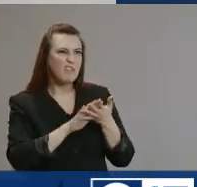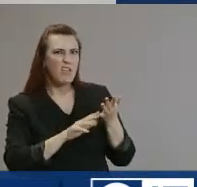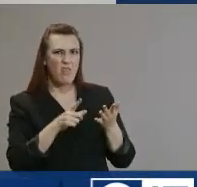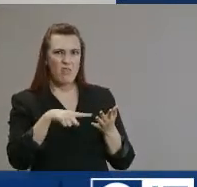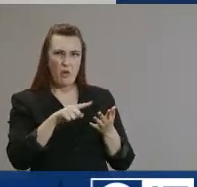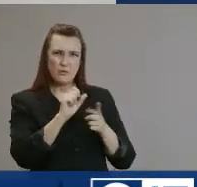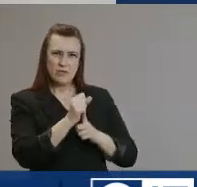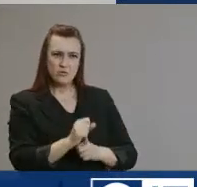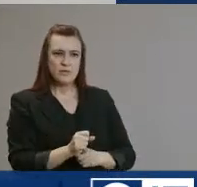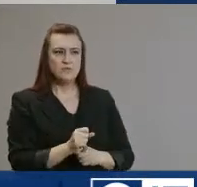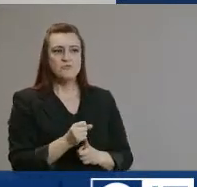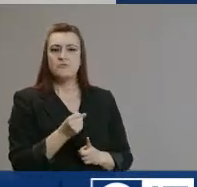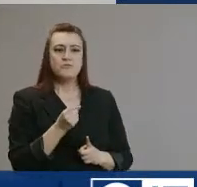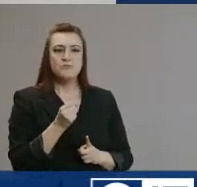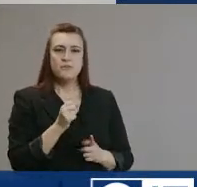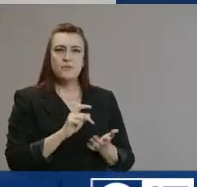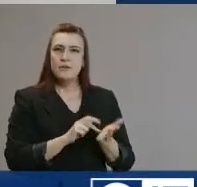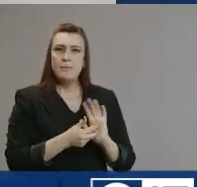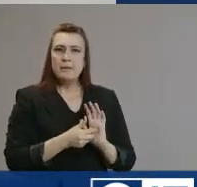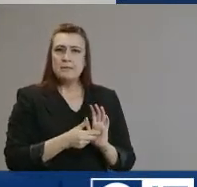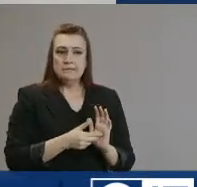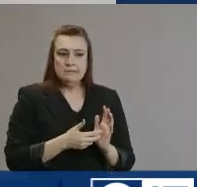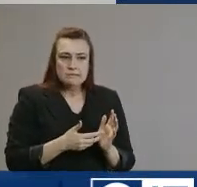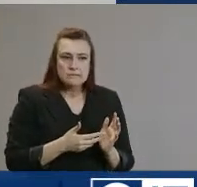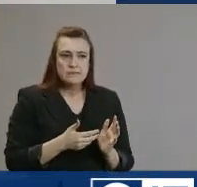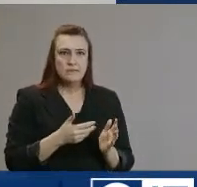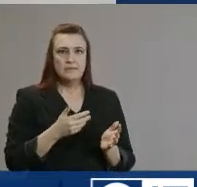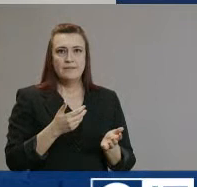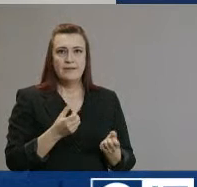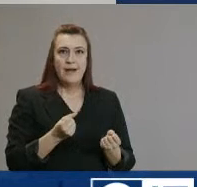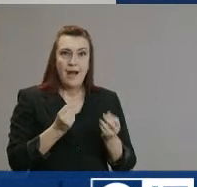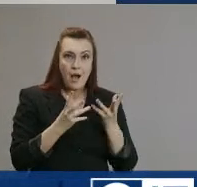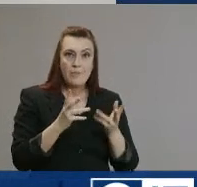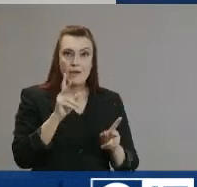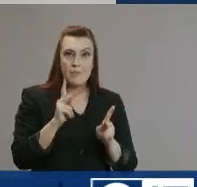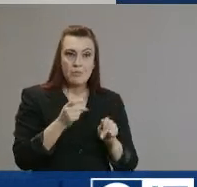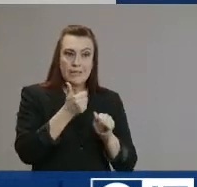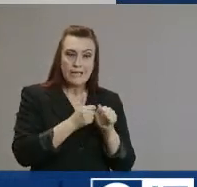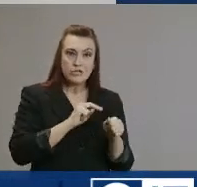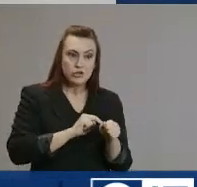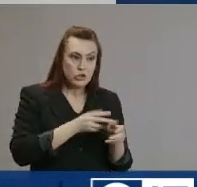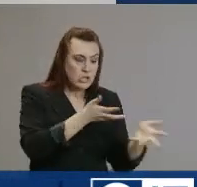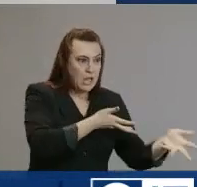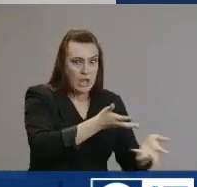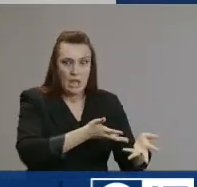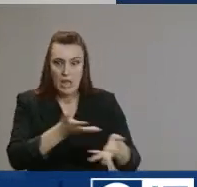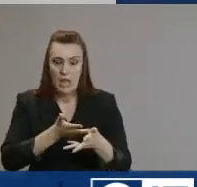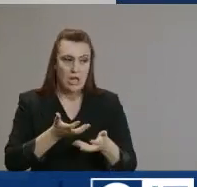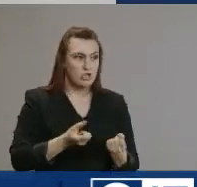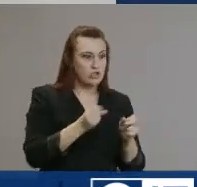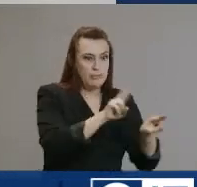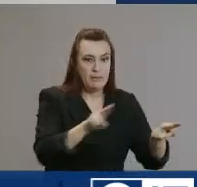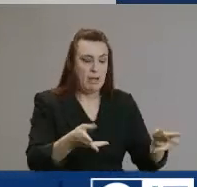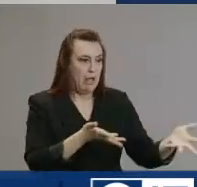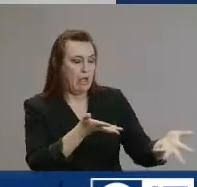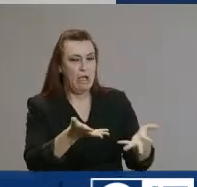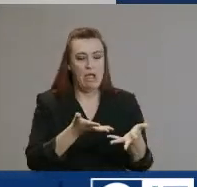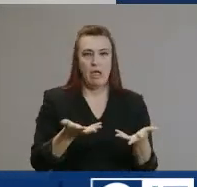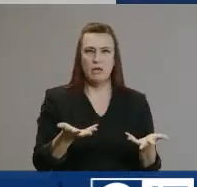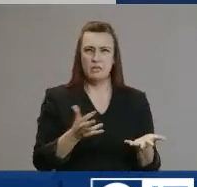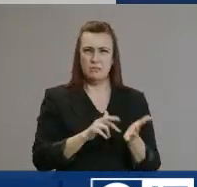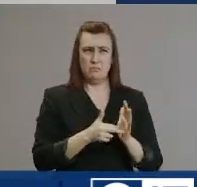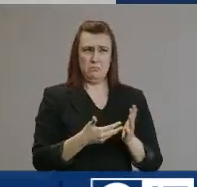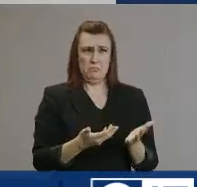to patient ratio gets worse. So that means reduced care, correct? And so no, how far are we from surge? It does not mean reduced